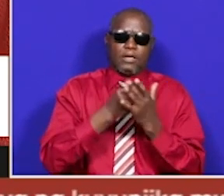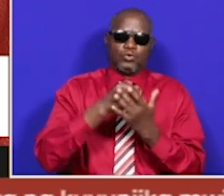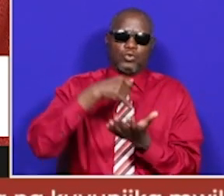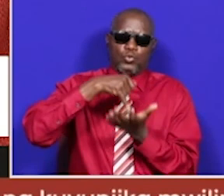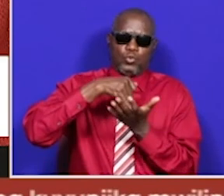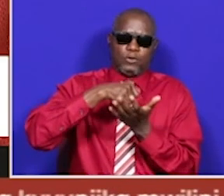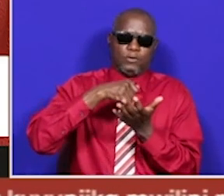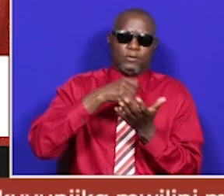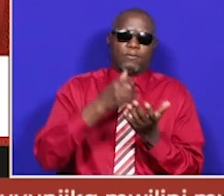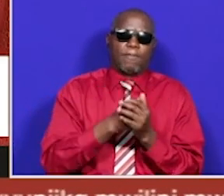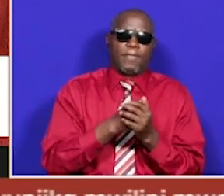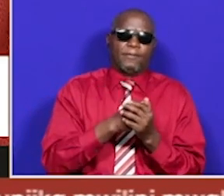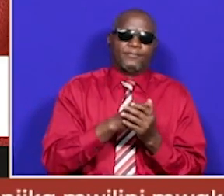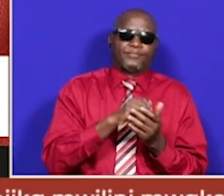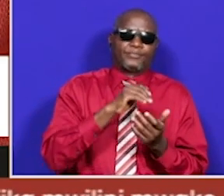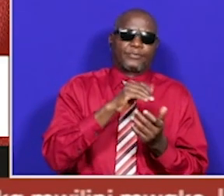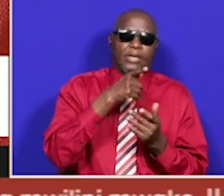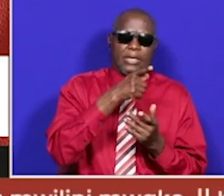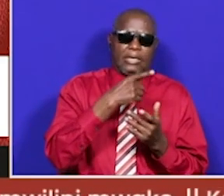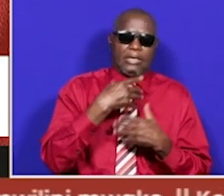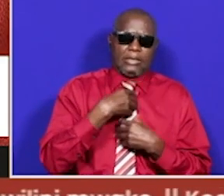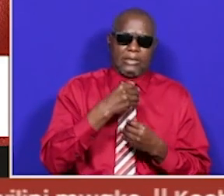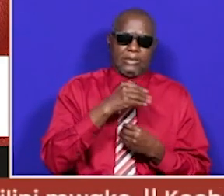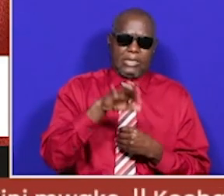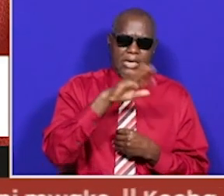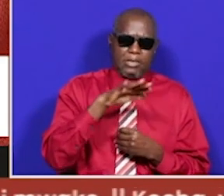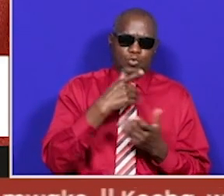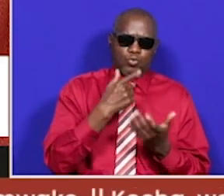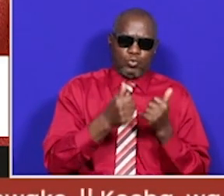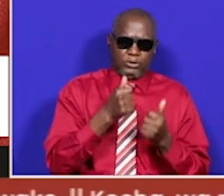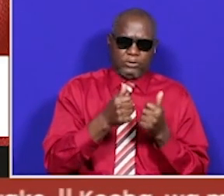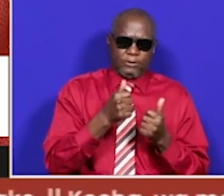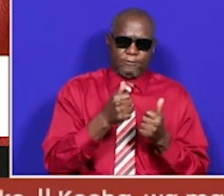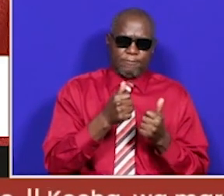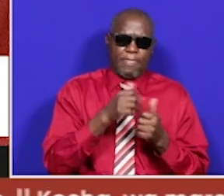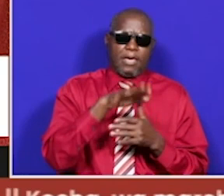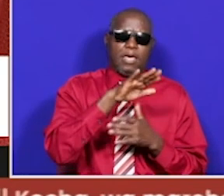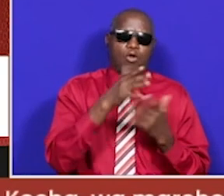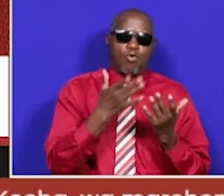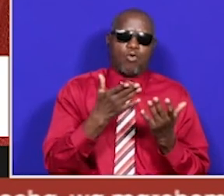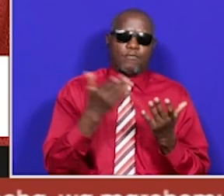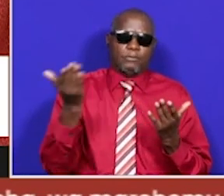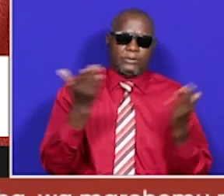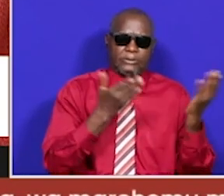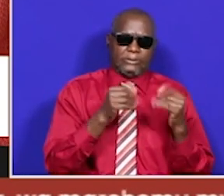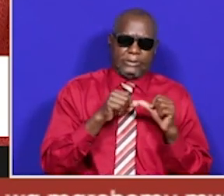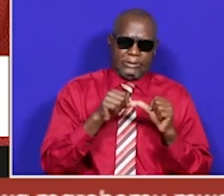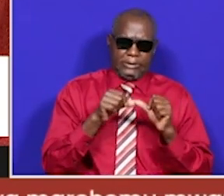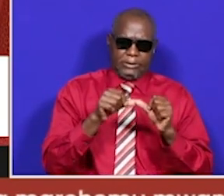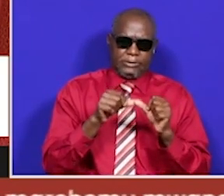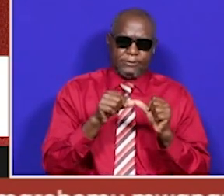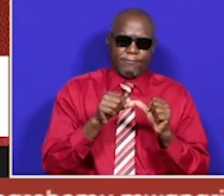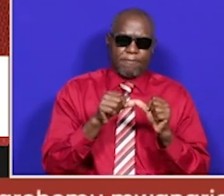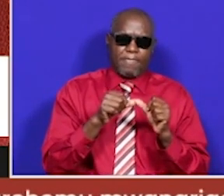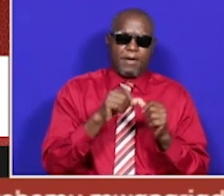The other area of interest to us is the area of bringing about sustainability